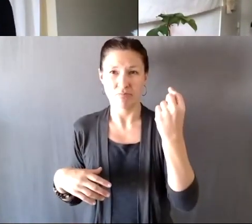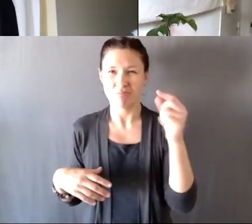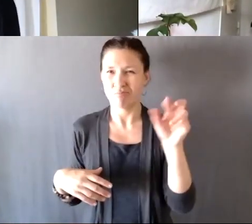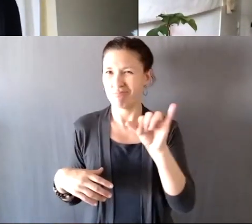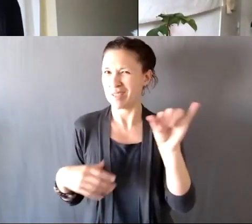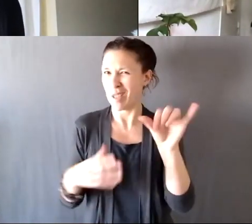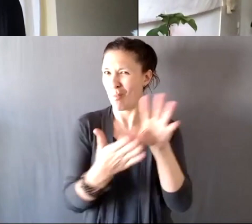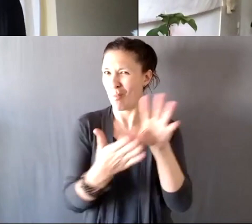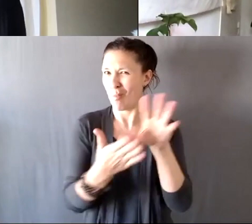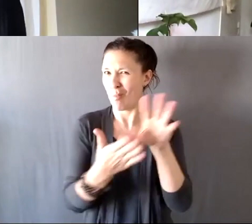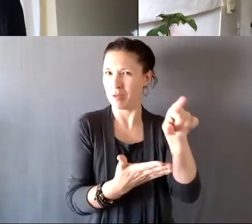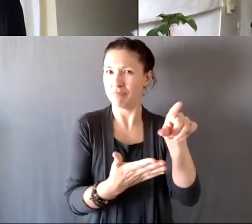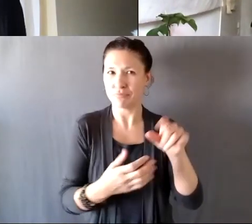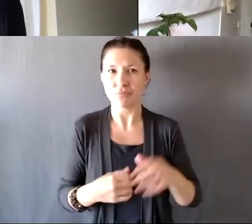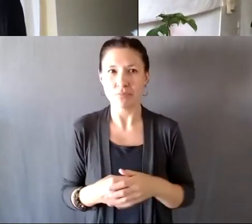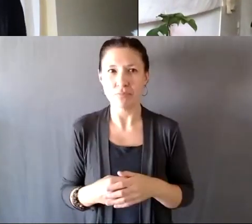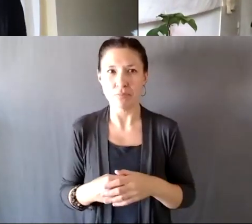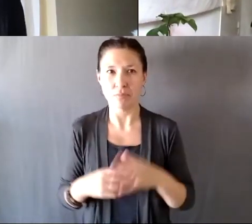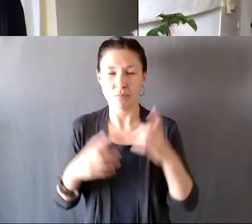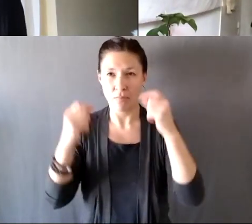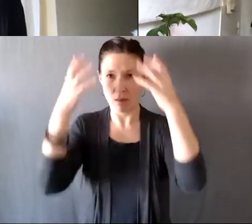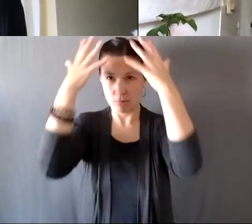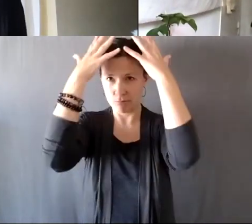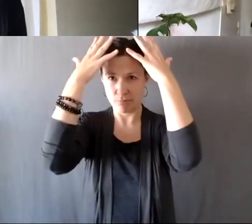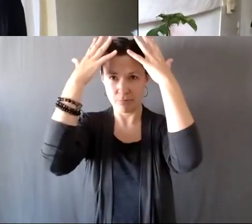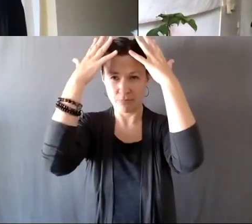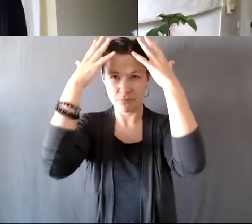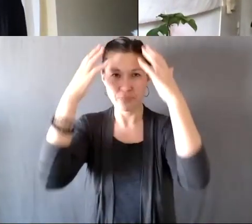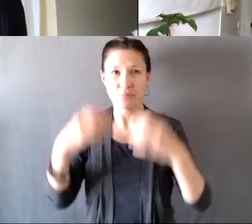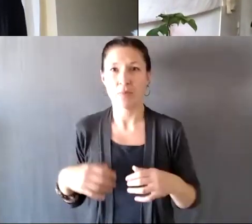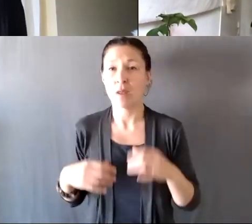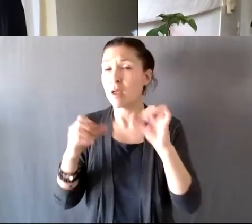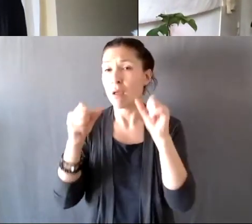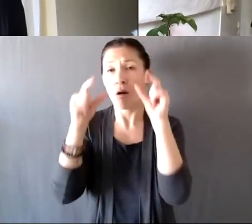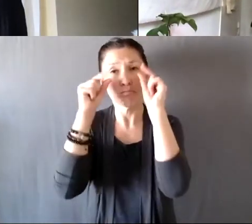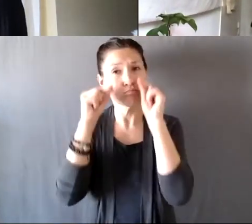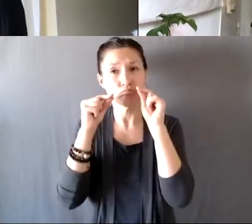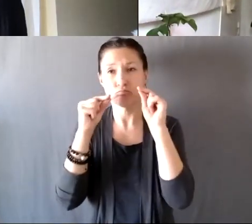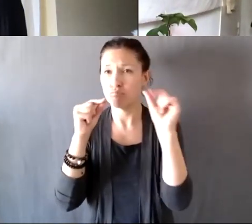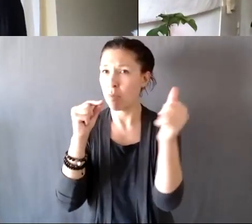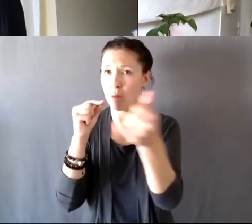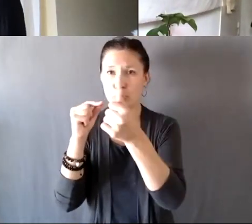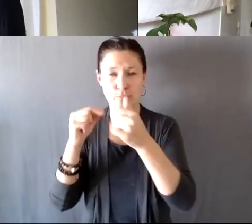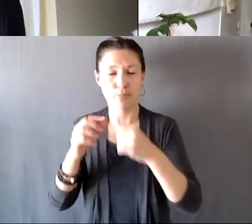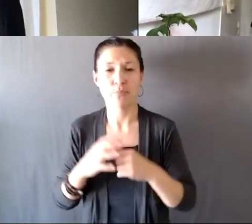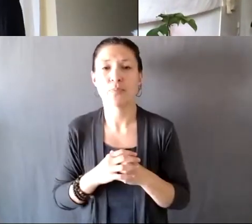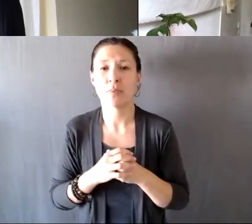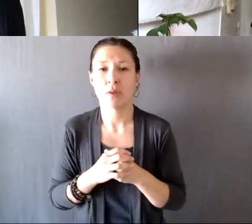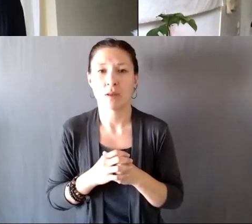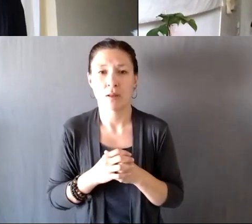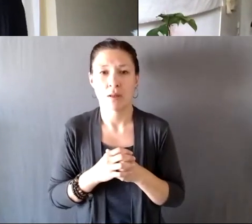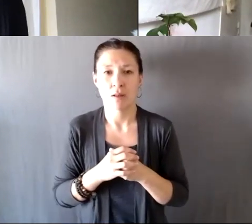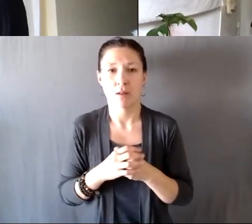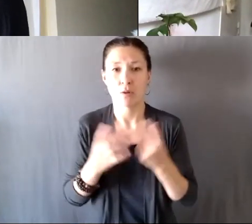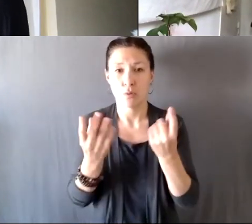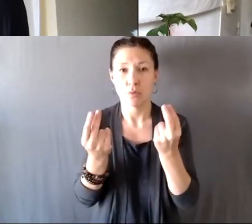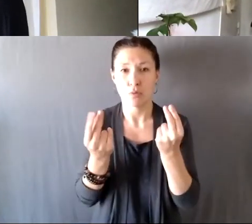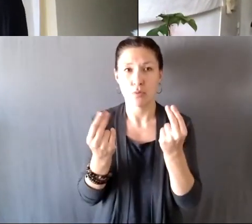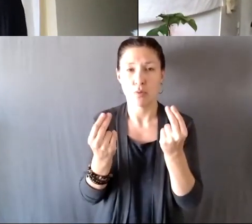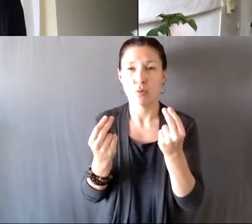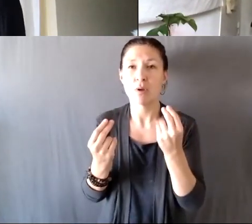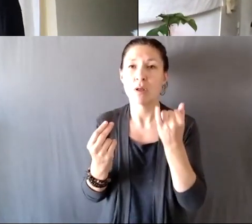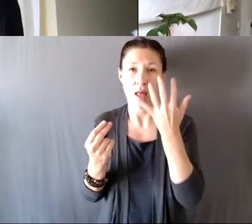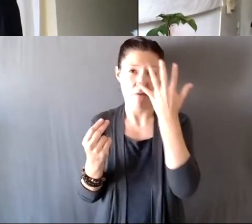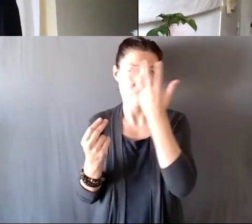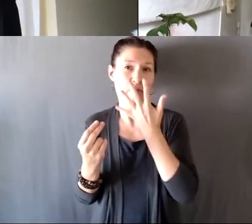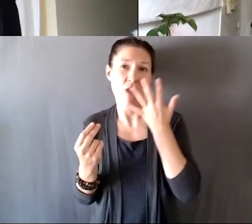now you can close your eyes if that feels more comfortable. We're going to be cleansing our face. So